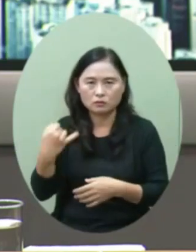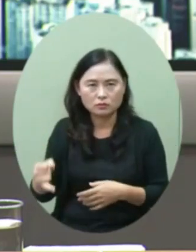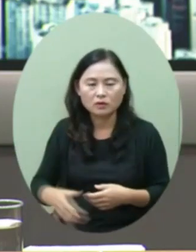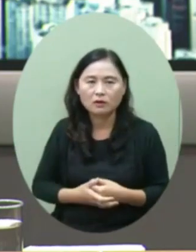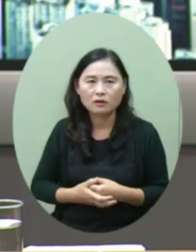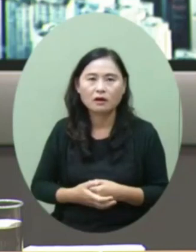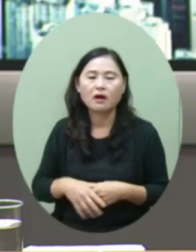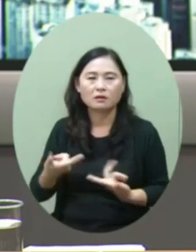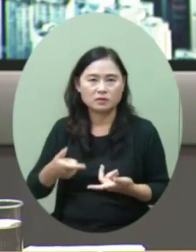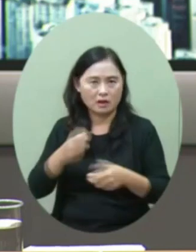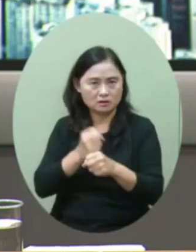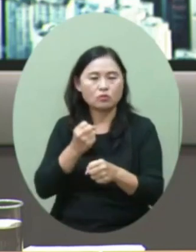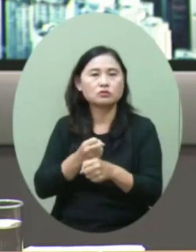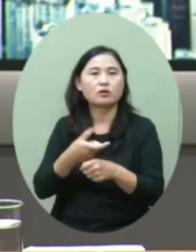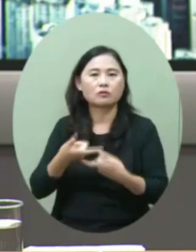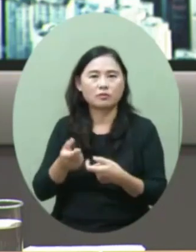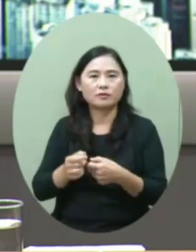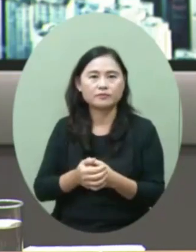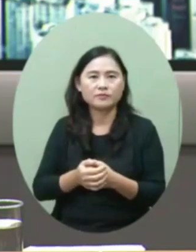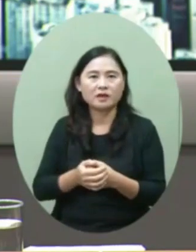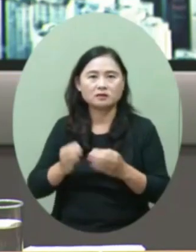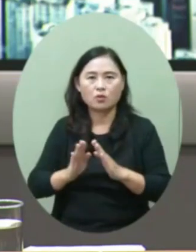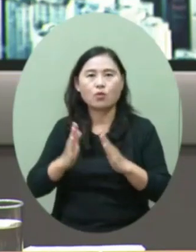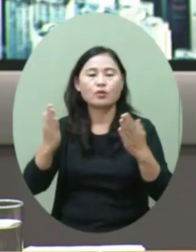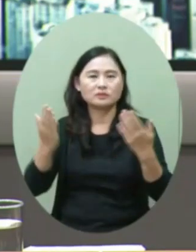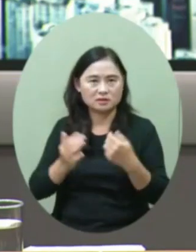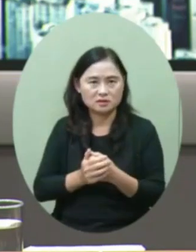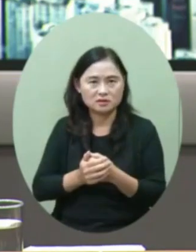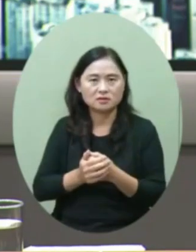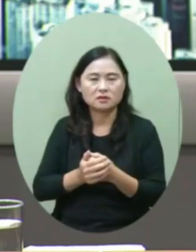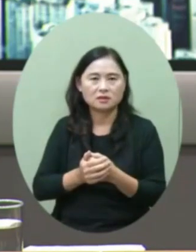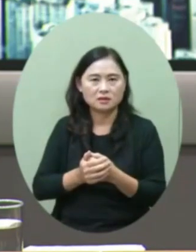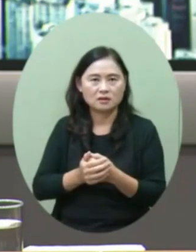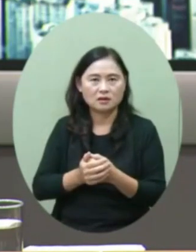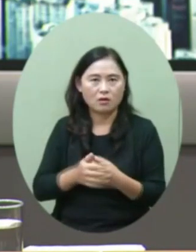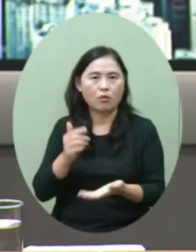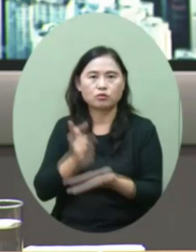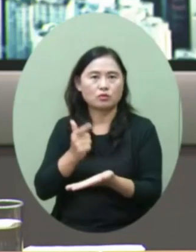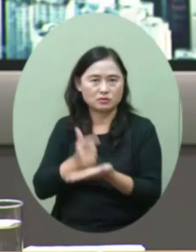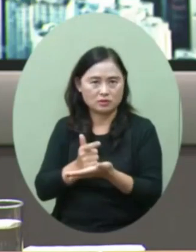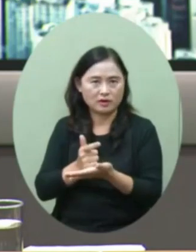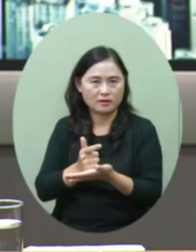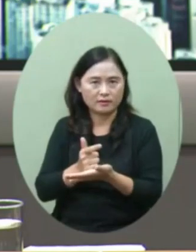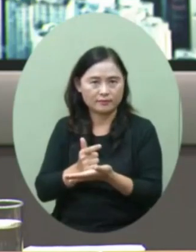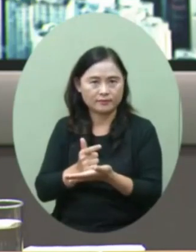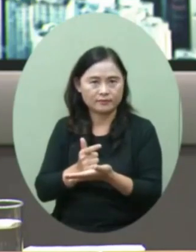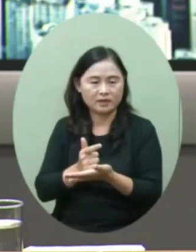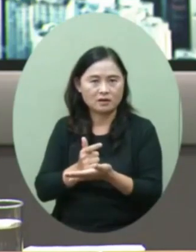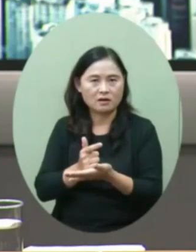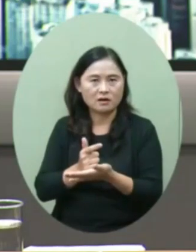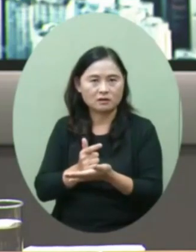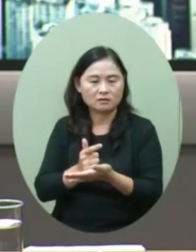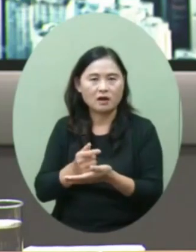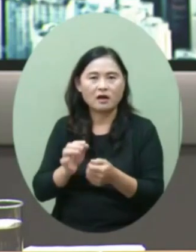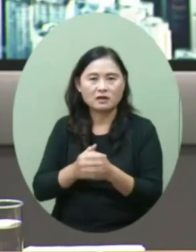very important principle of one country, 2 systems. So we have started a very important